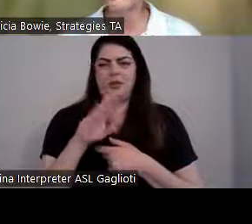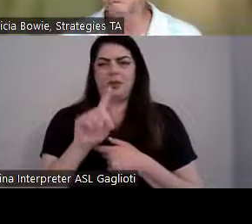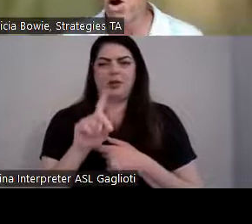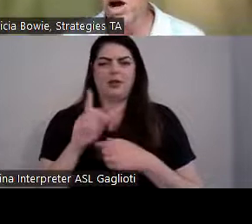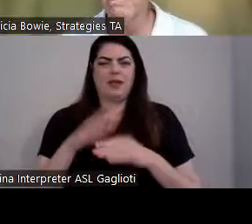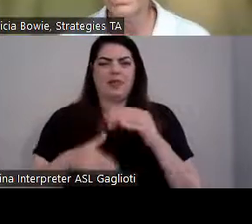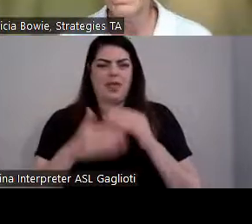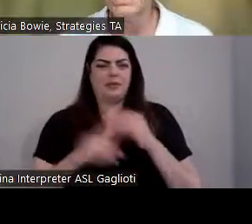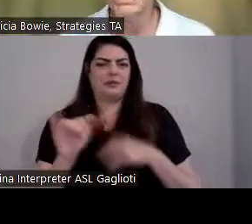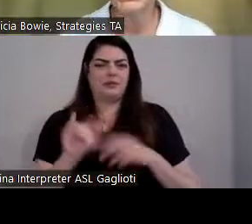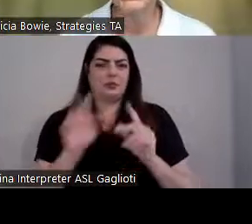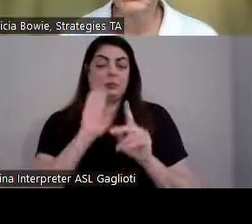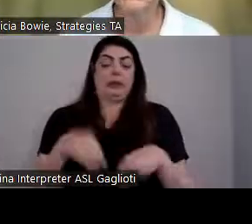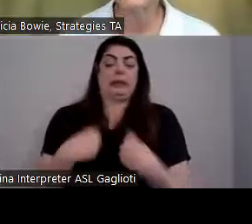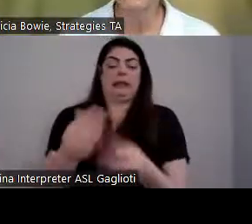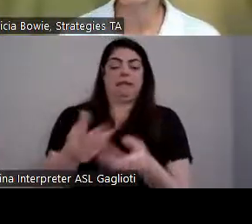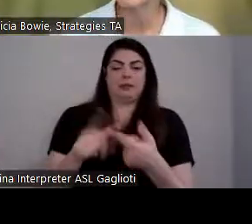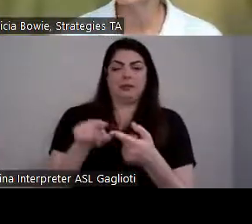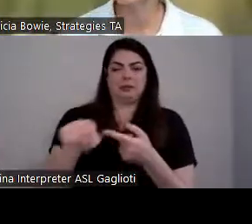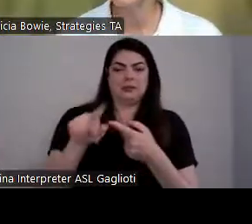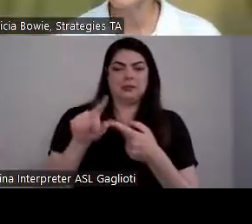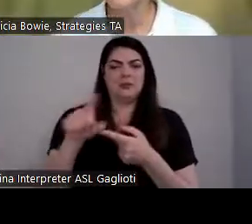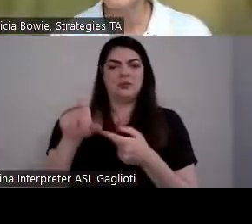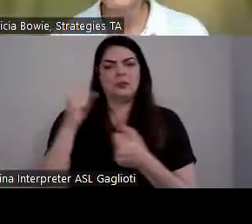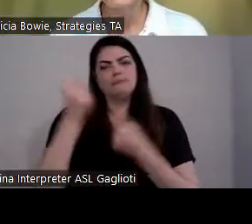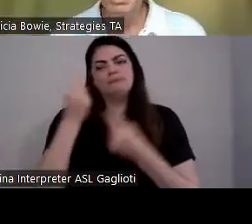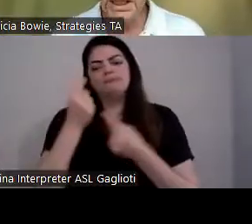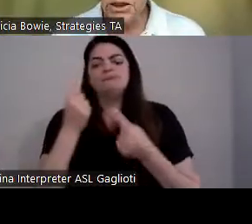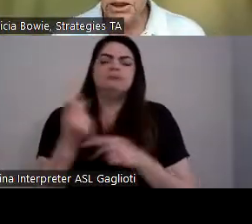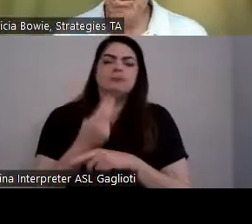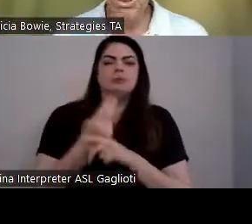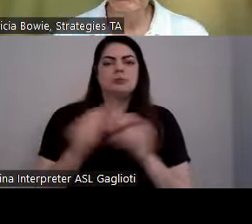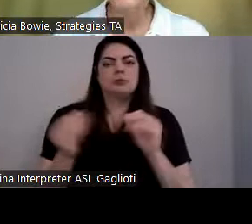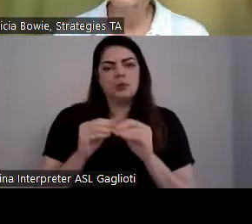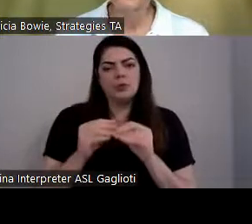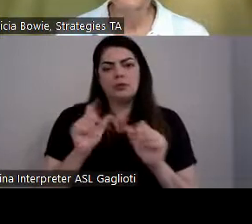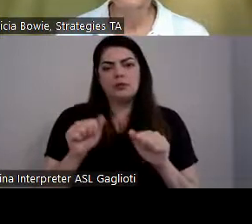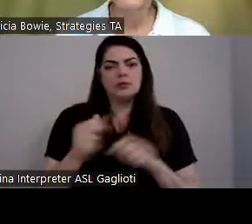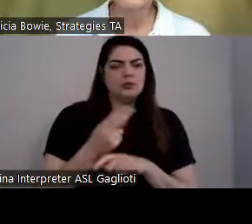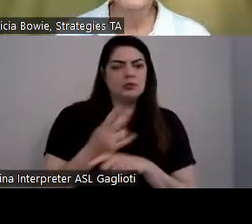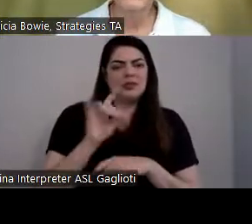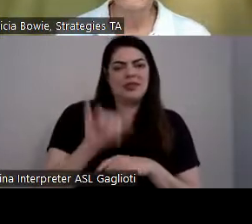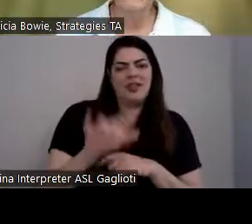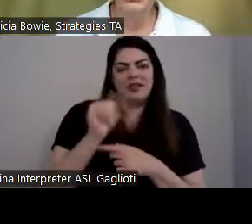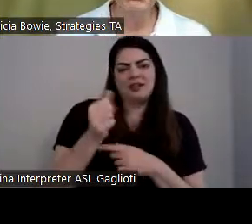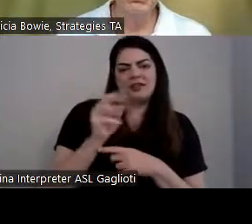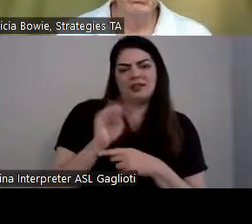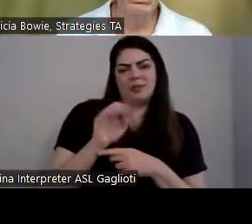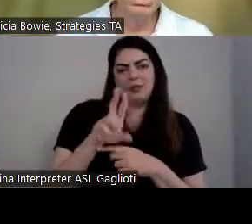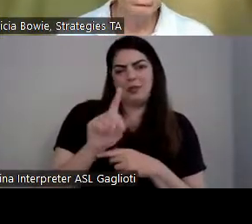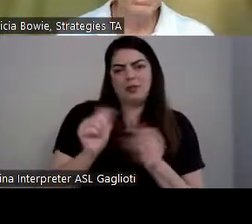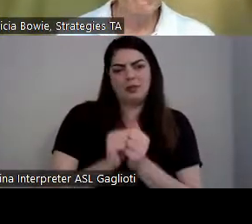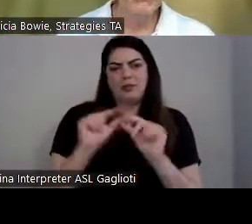with this more, right? And to consider this more and possibly even use like the Jamboard with your group and a session for your